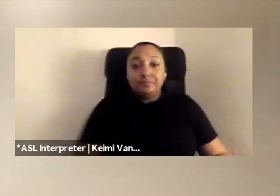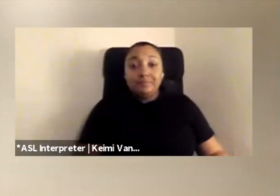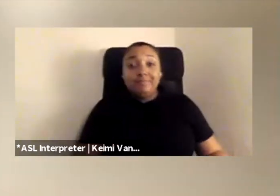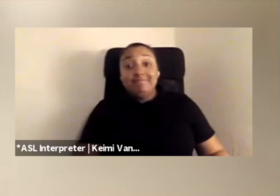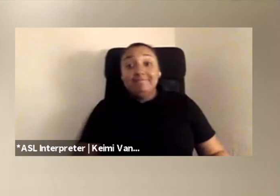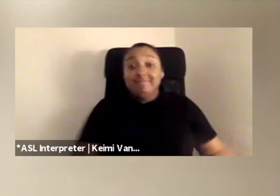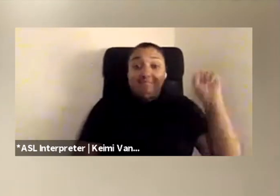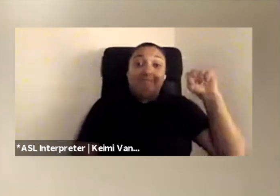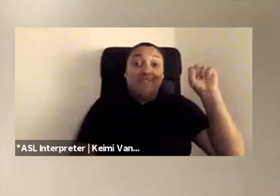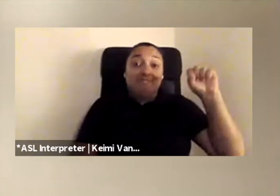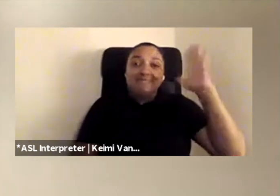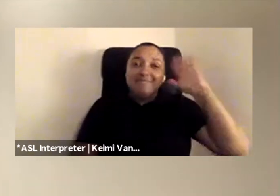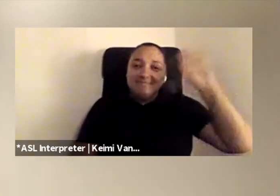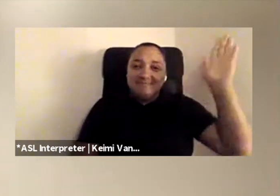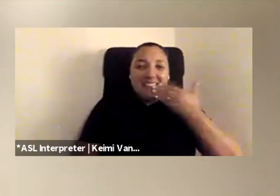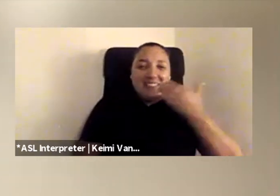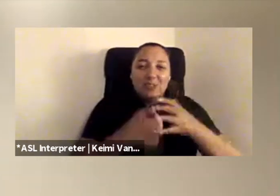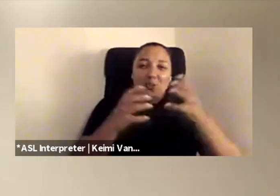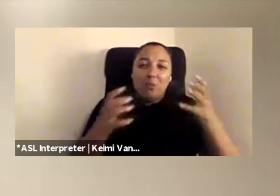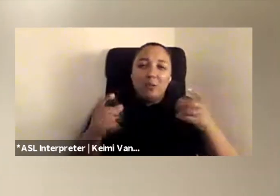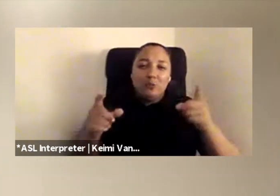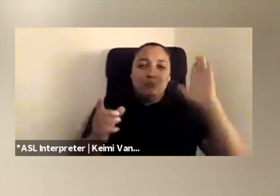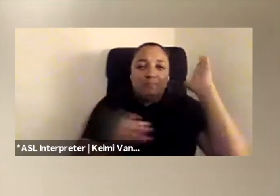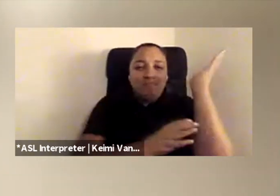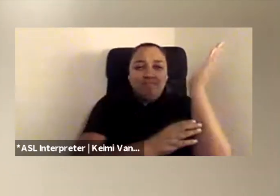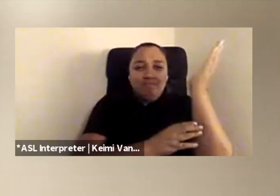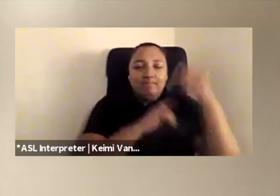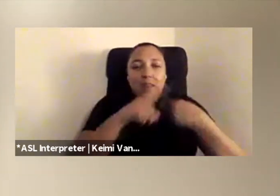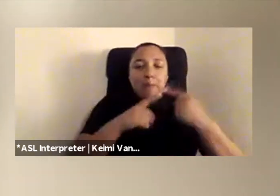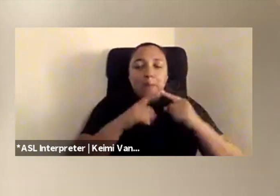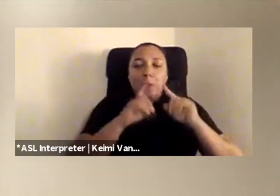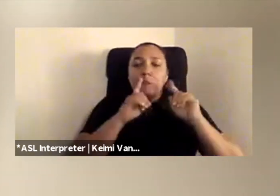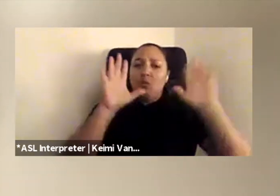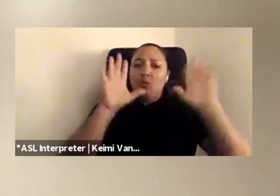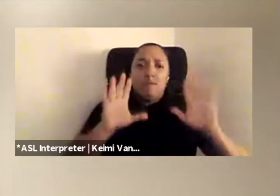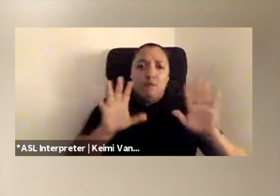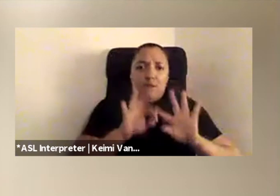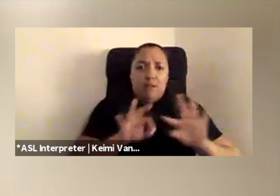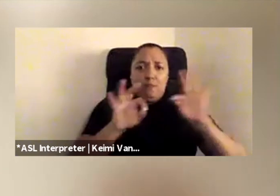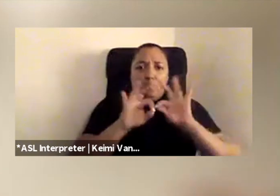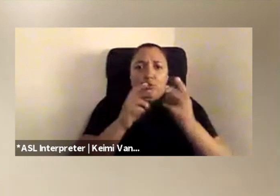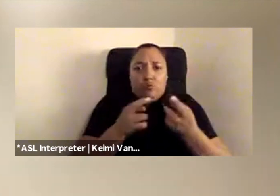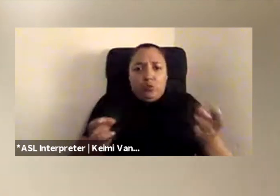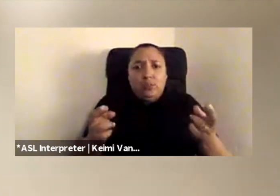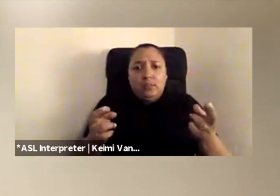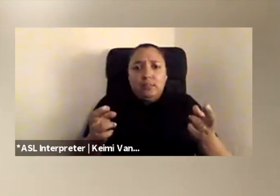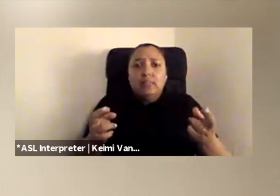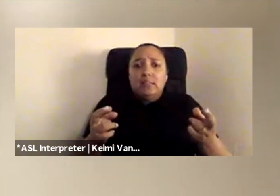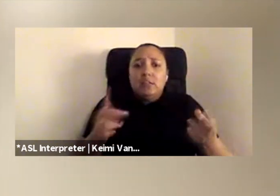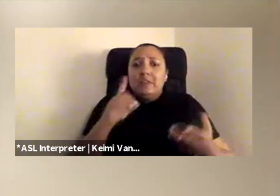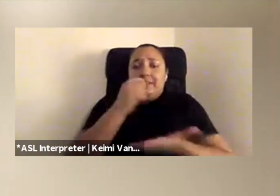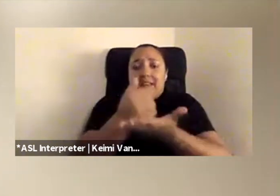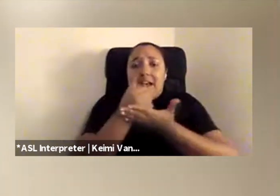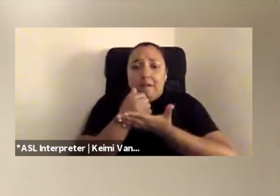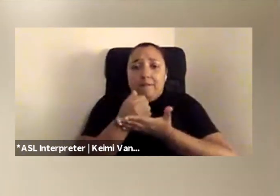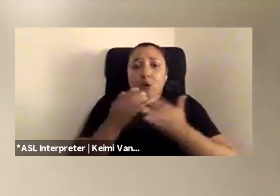much. Thank you so much, Mario, for speaking about these incredibly relevant and critical resources and very helpful resources through the Actors